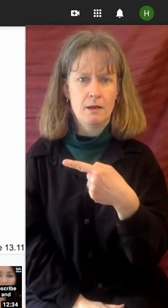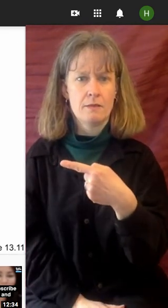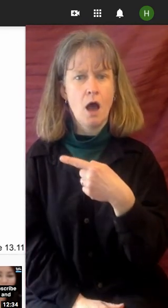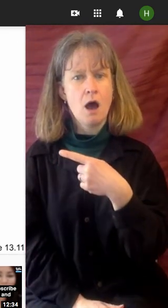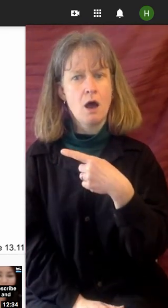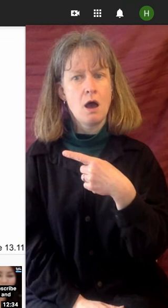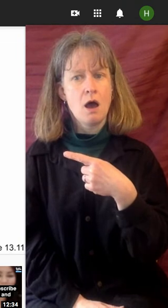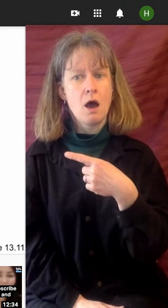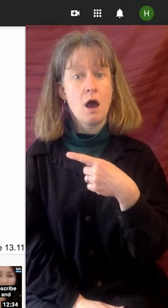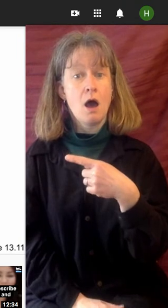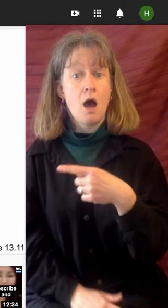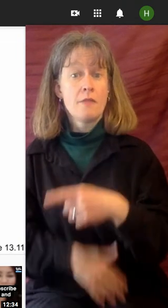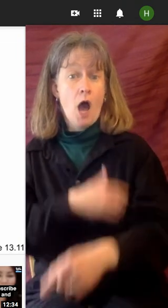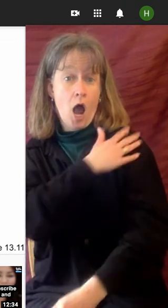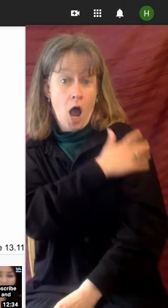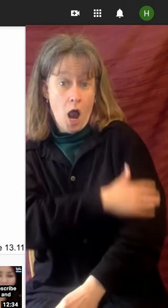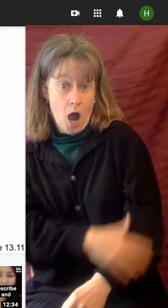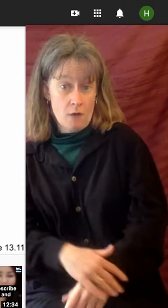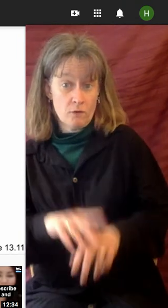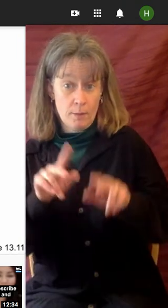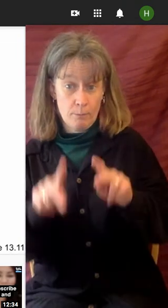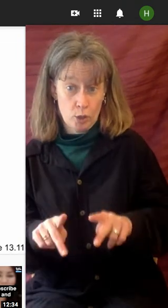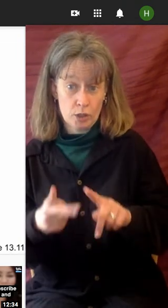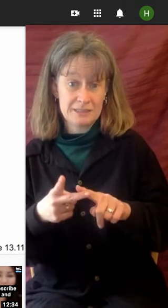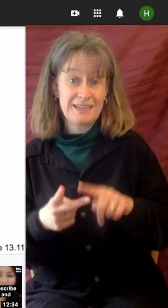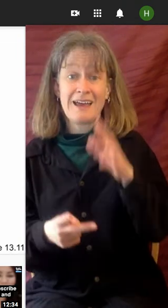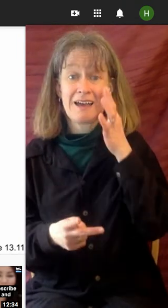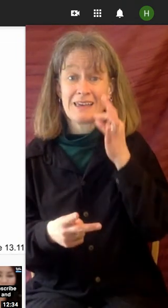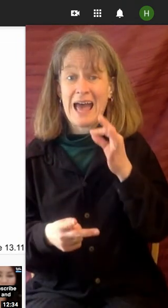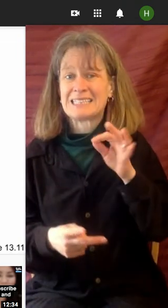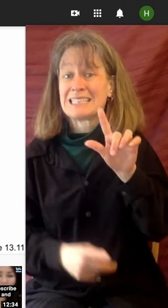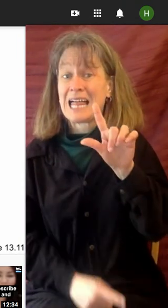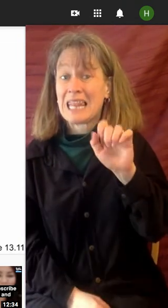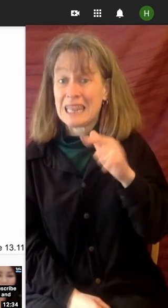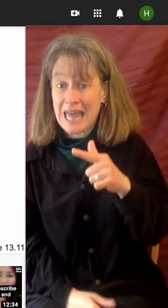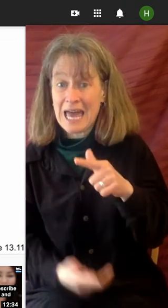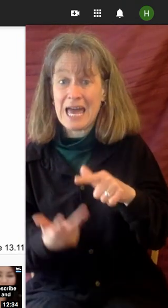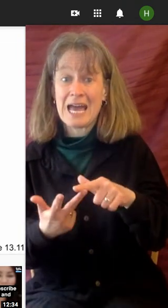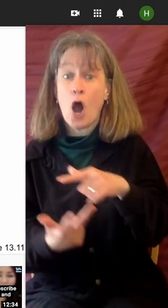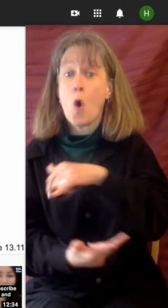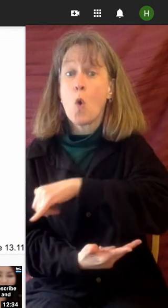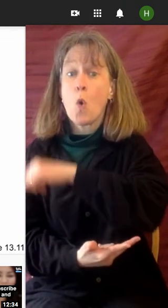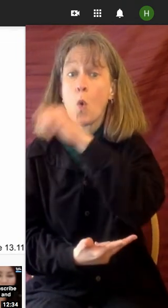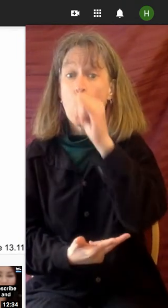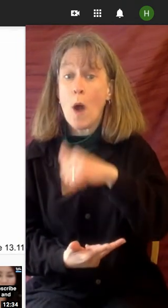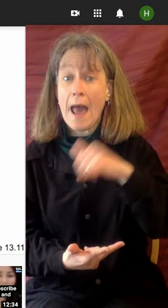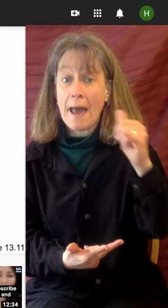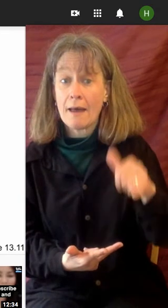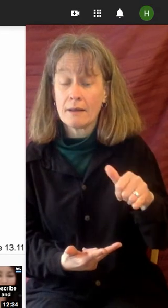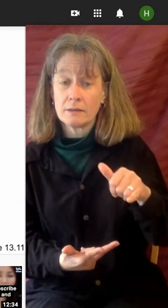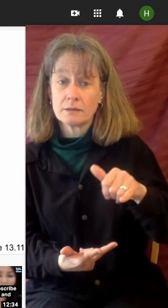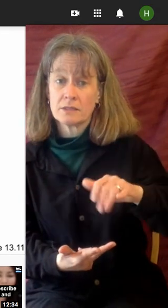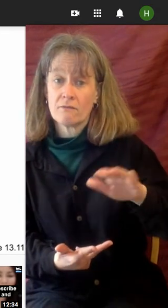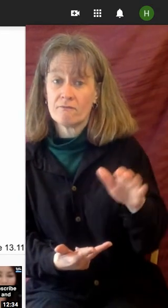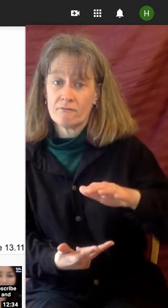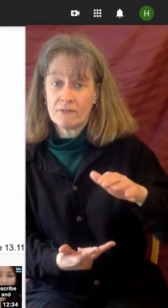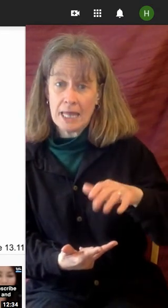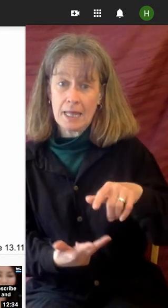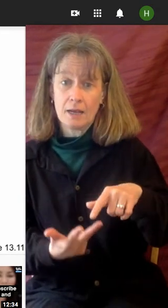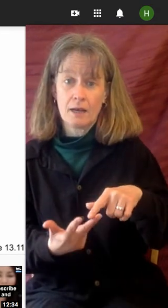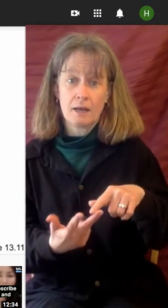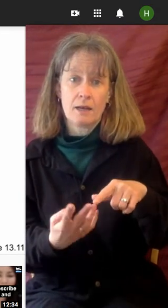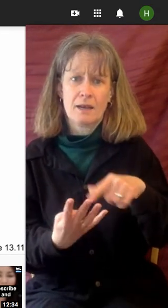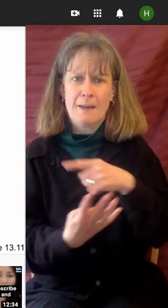cat, a whale and a bat. So bat flies, different function. A